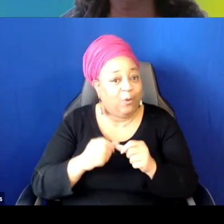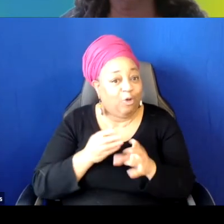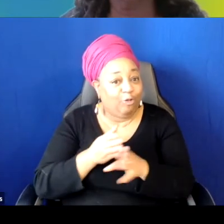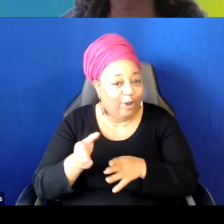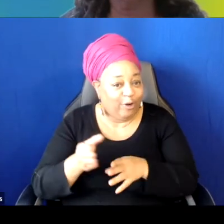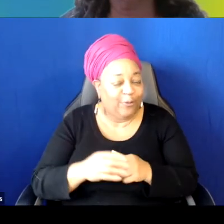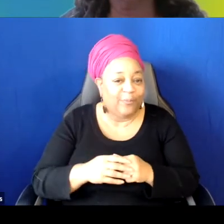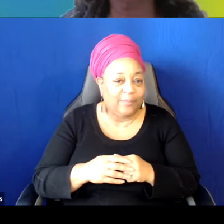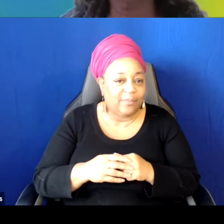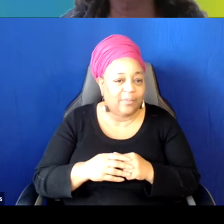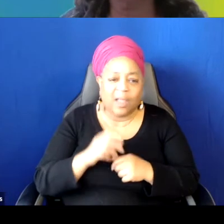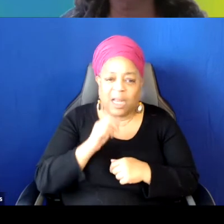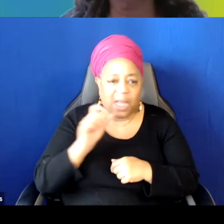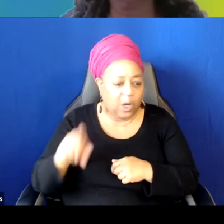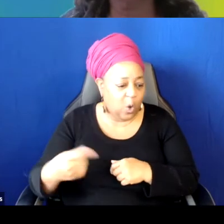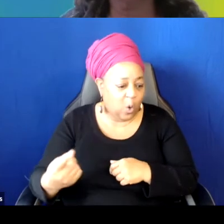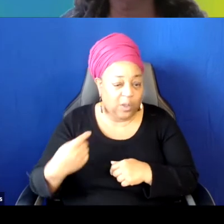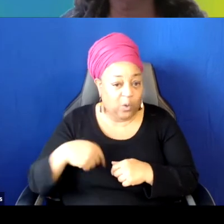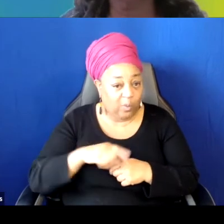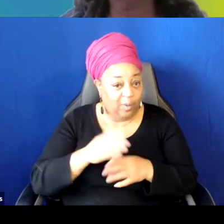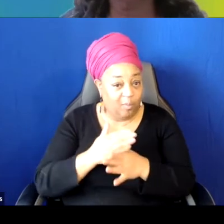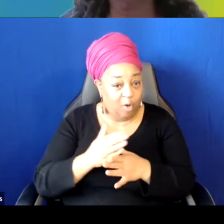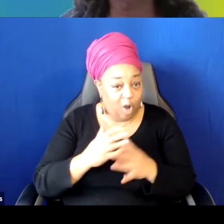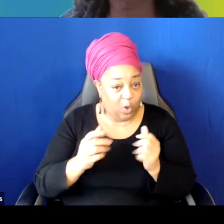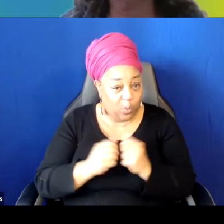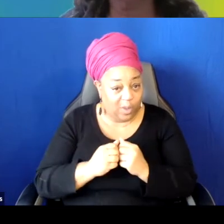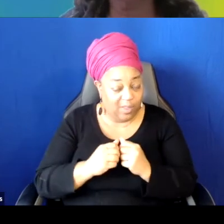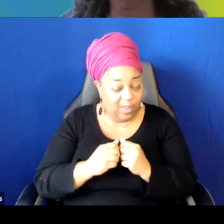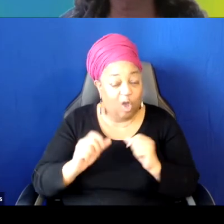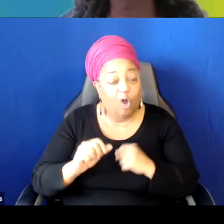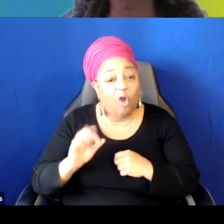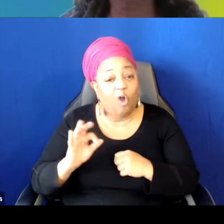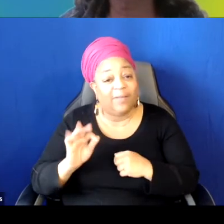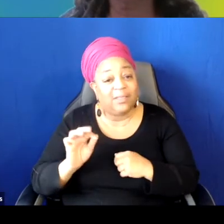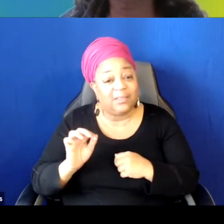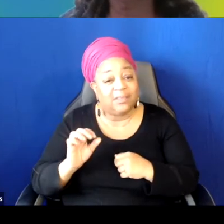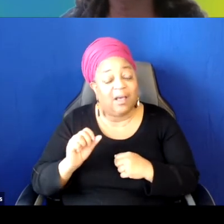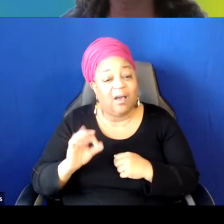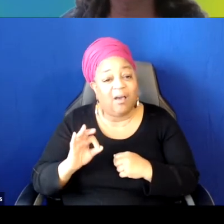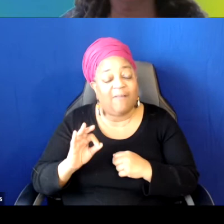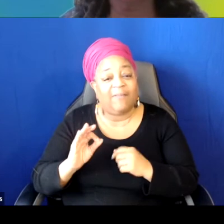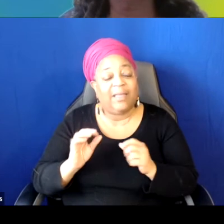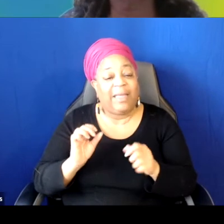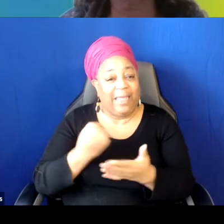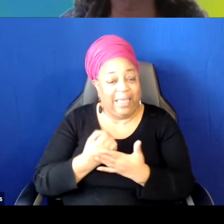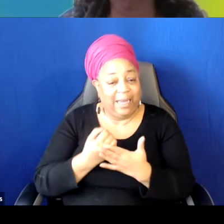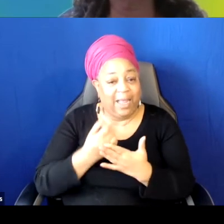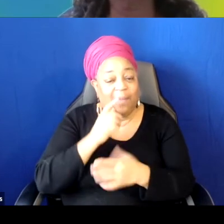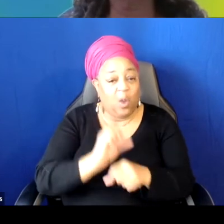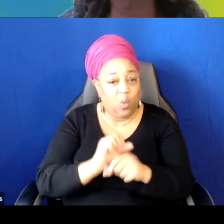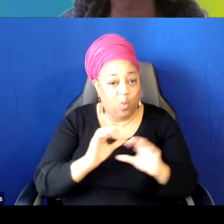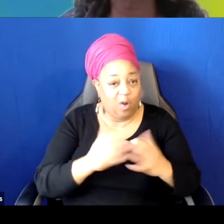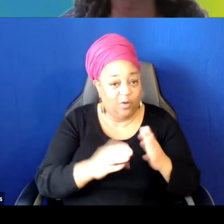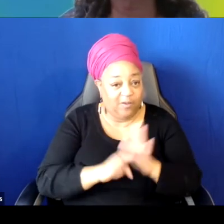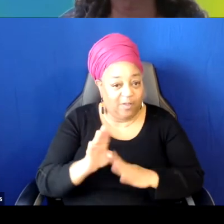And not only have we partnered with the Office of Economic and Workforce Development, which actually holds